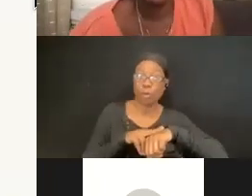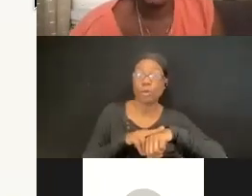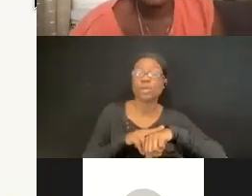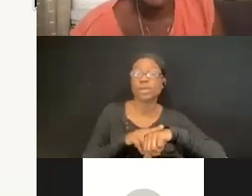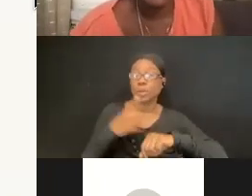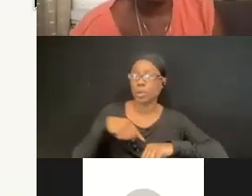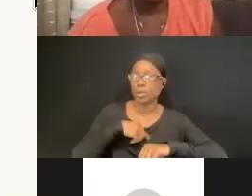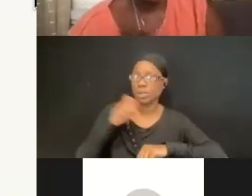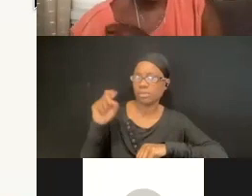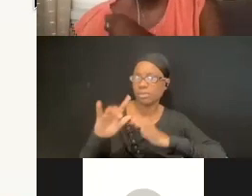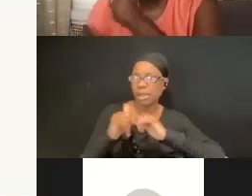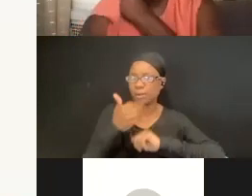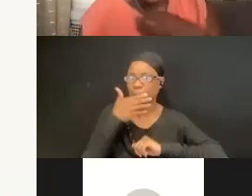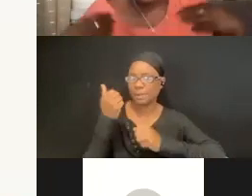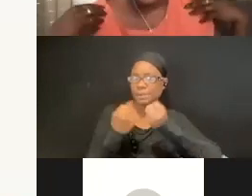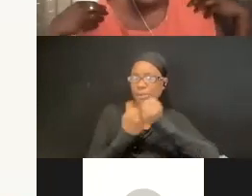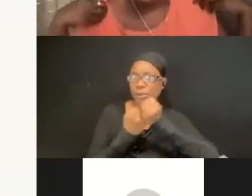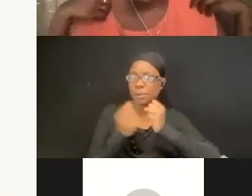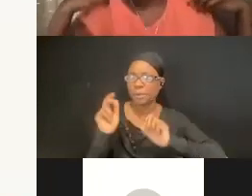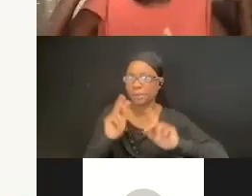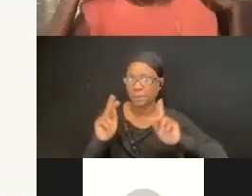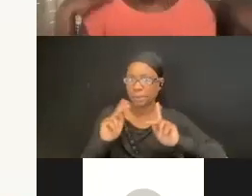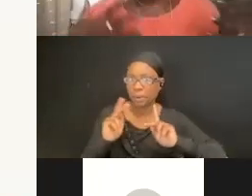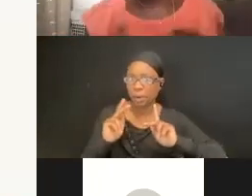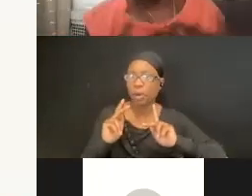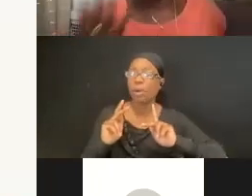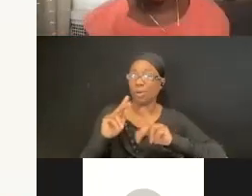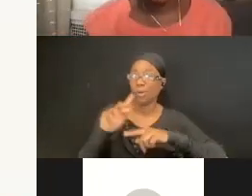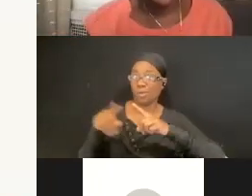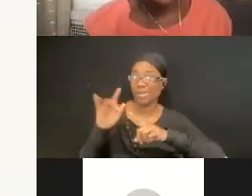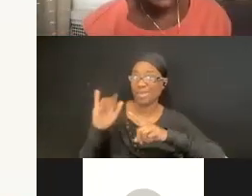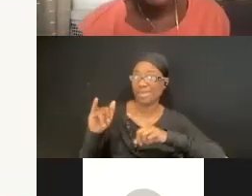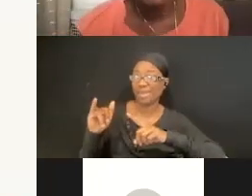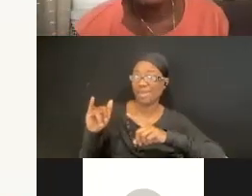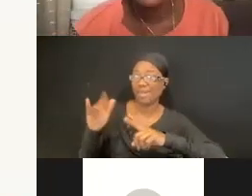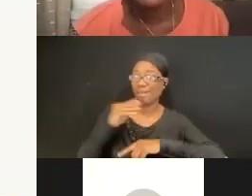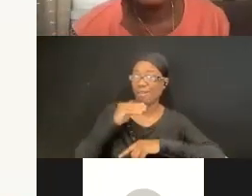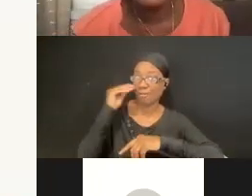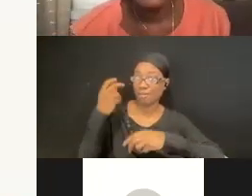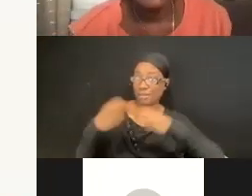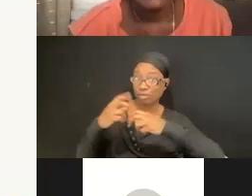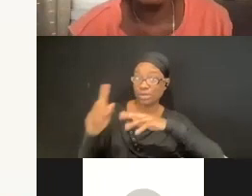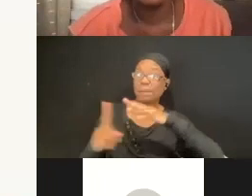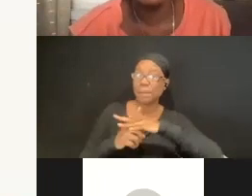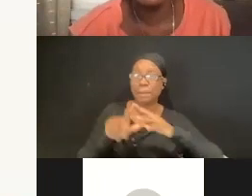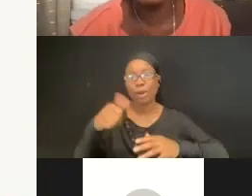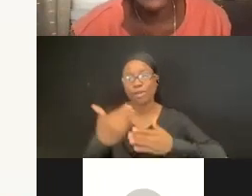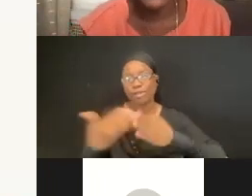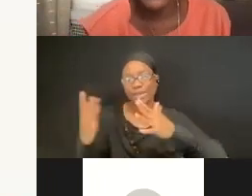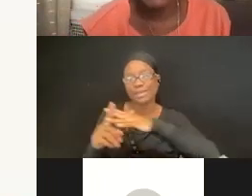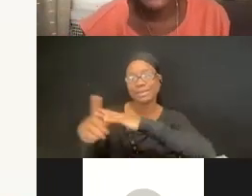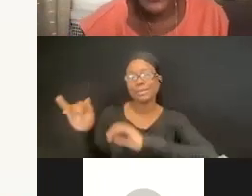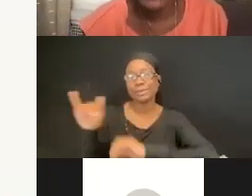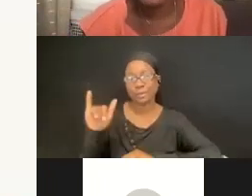we could support people, and as housing came up, lots of other things kind of came up too. So when